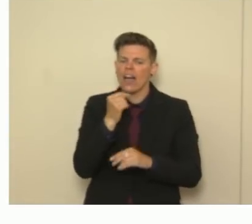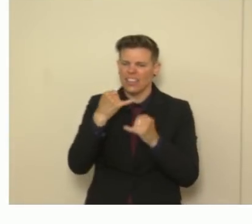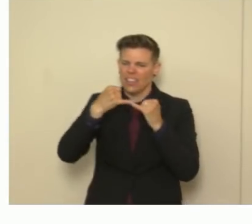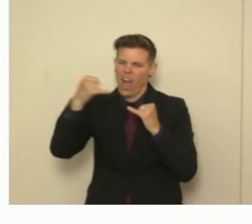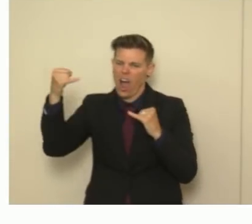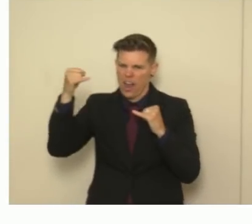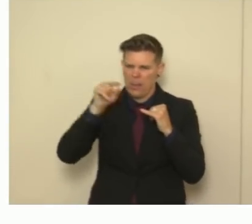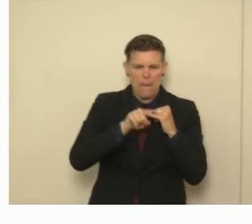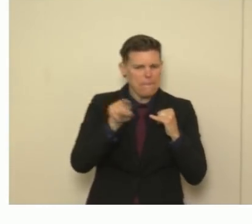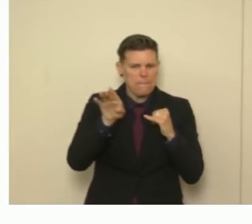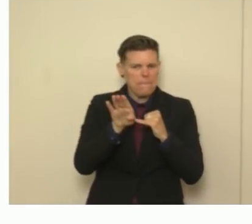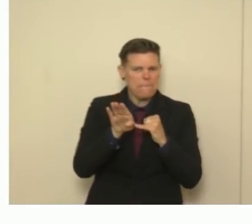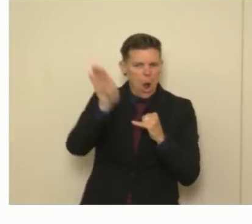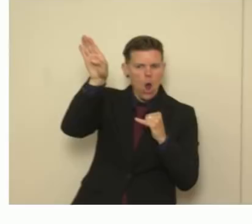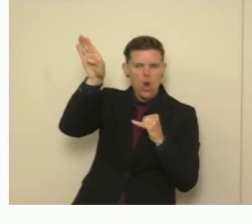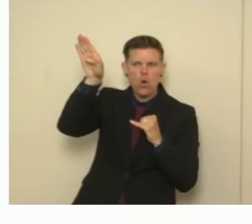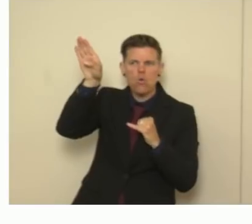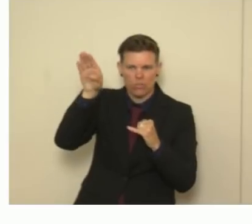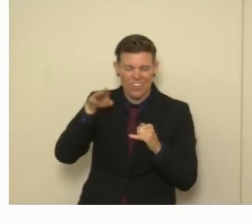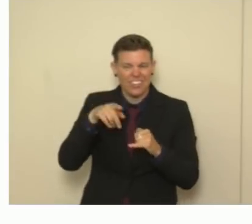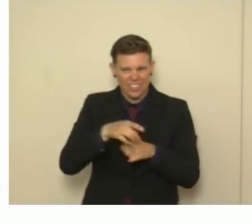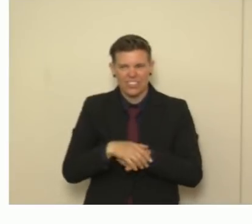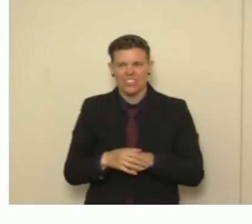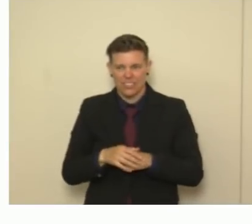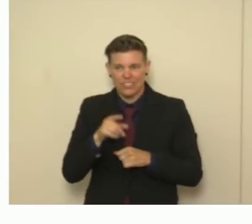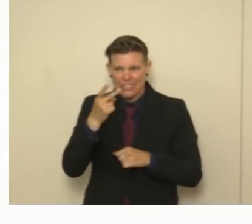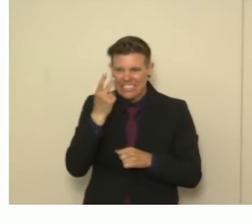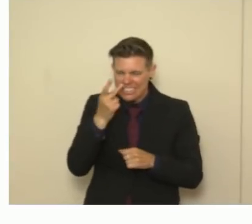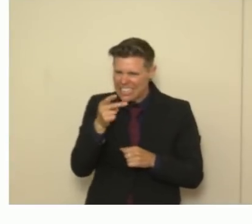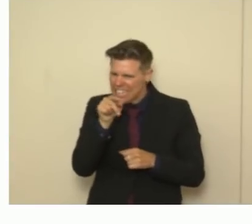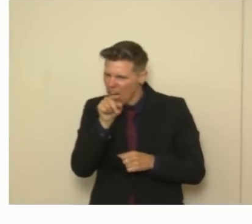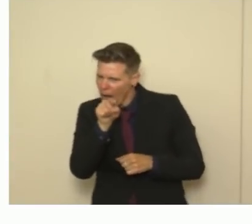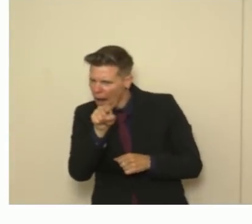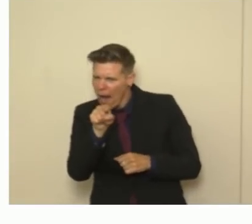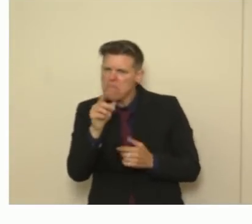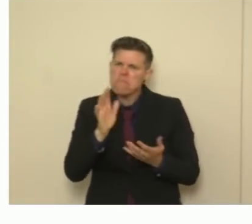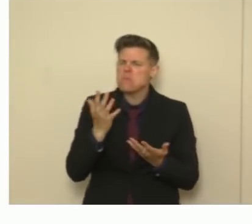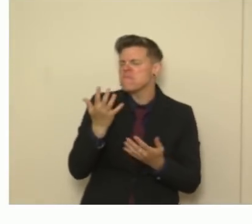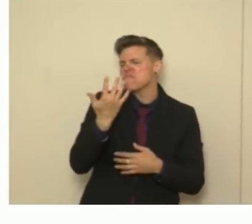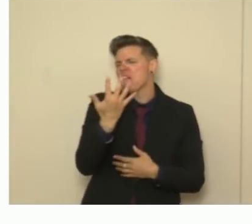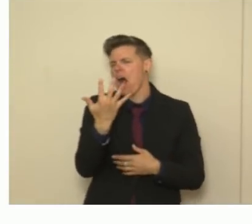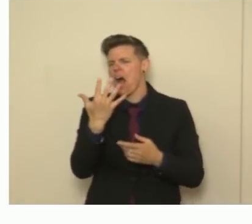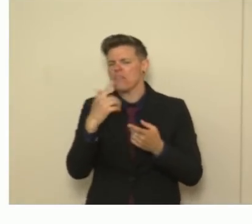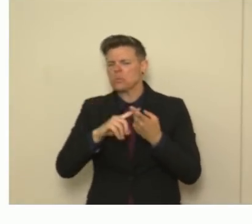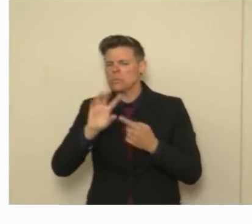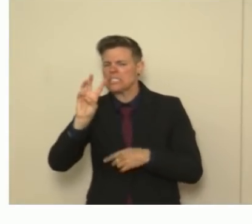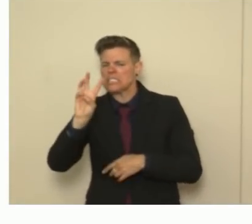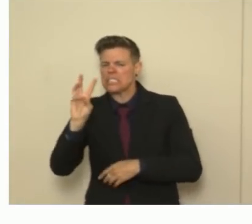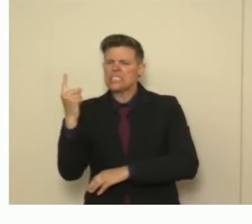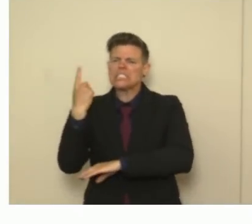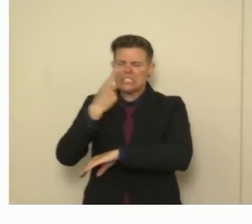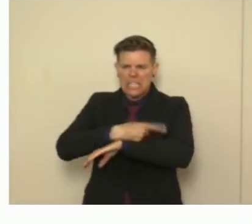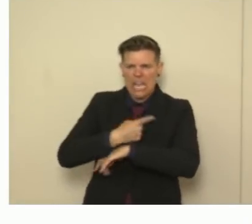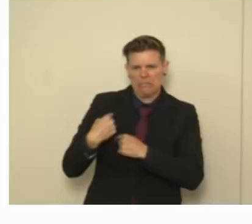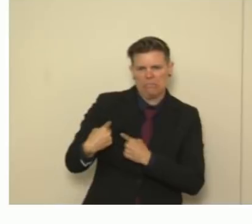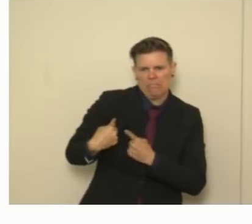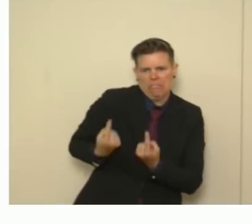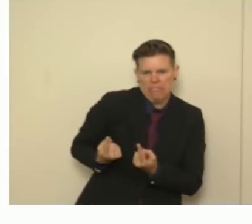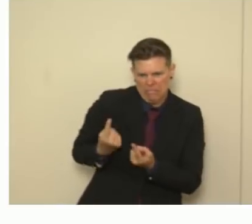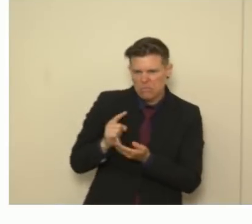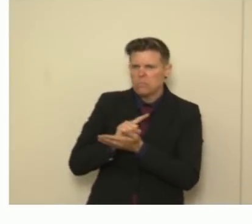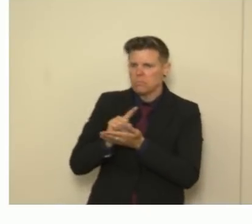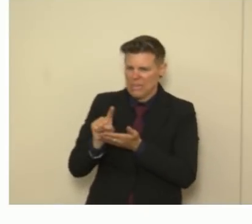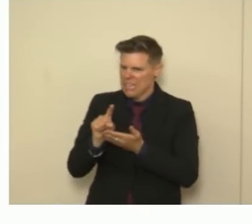sharper upslope, and if you look really closely, you can see that the last 5 or 6 days have been particularly